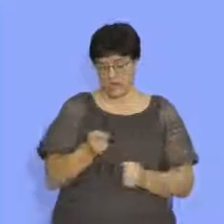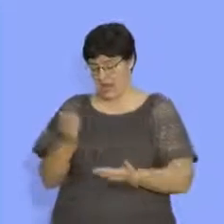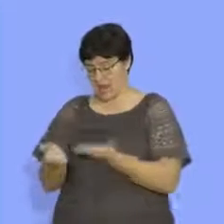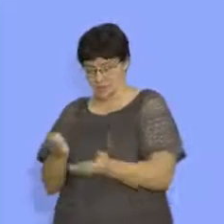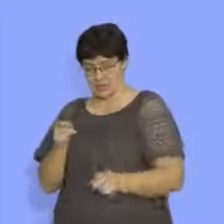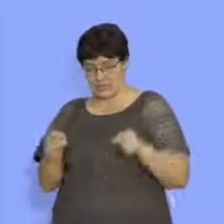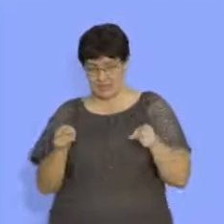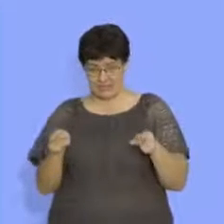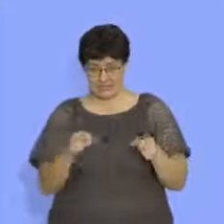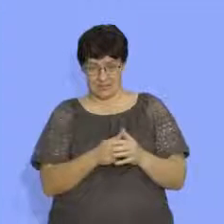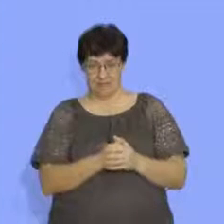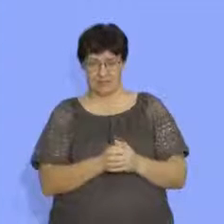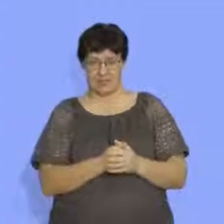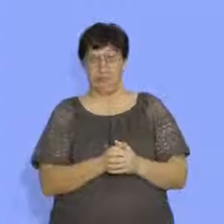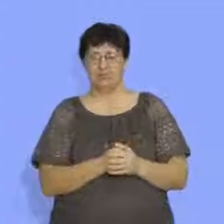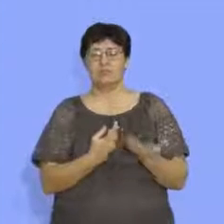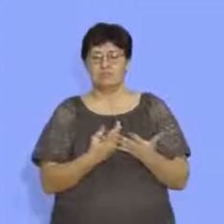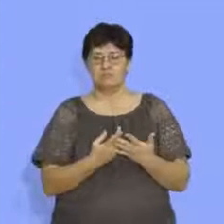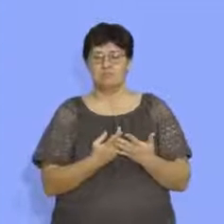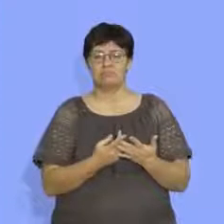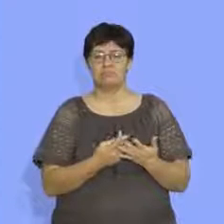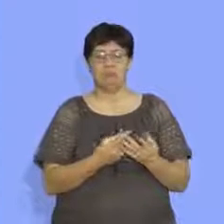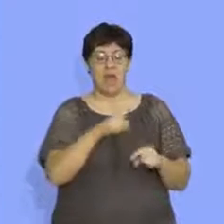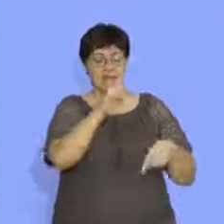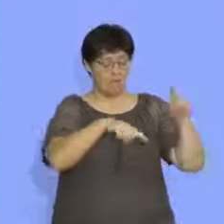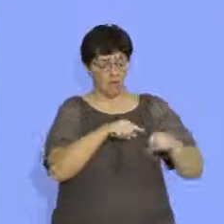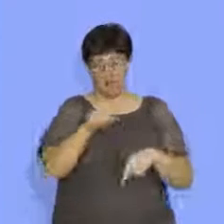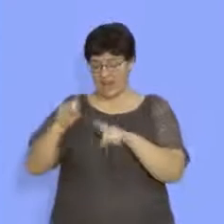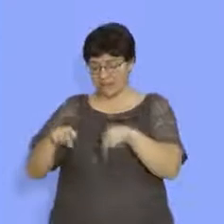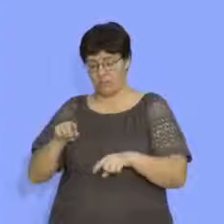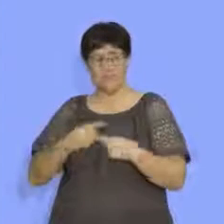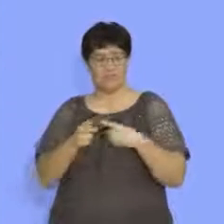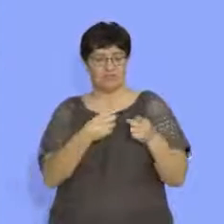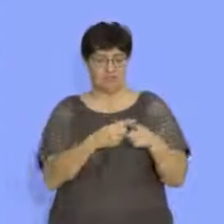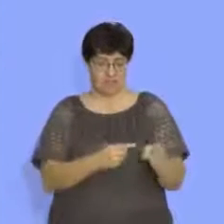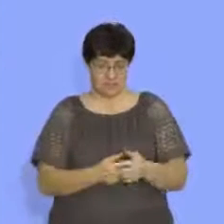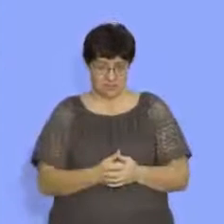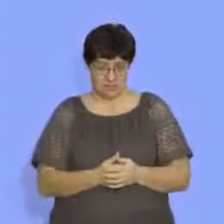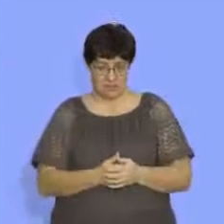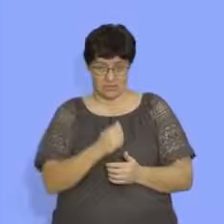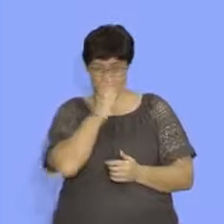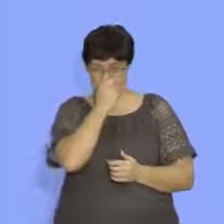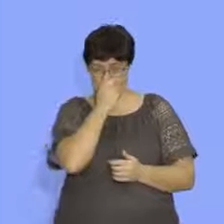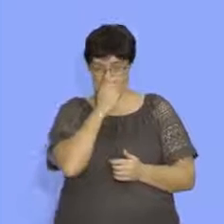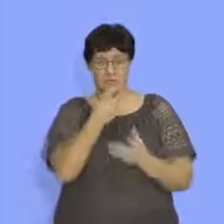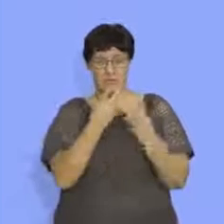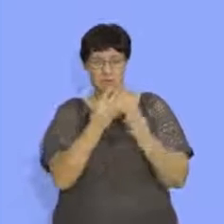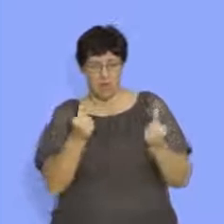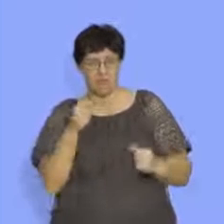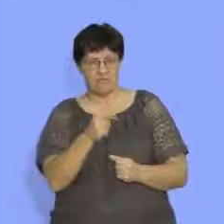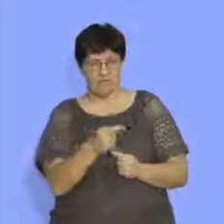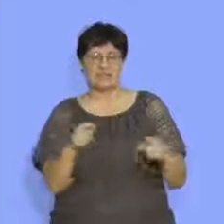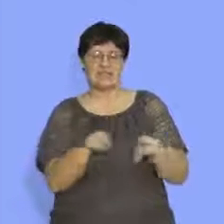that relate two different variables to each other, that you solve